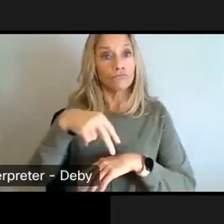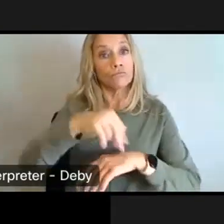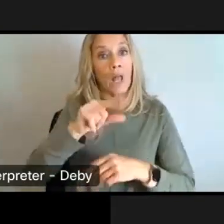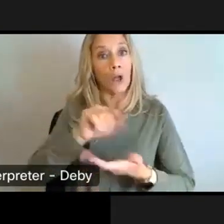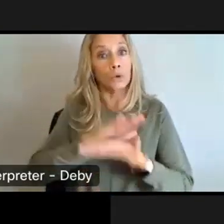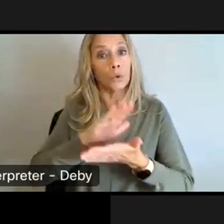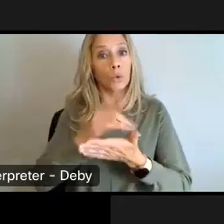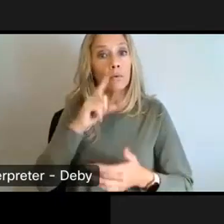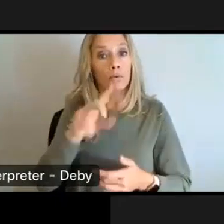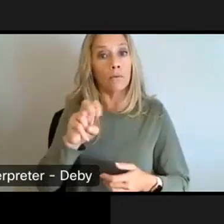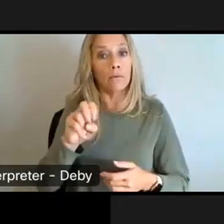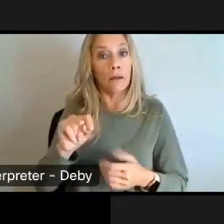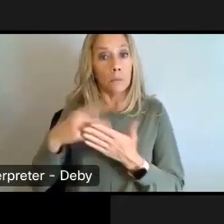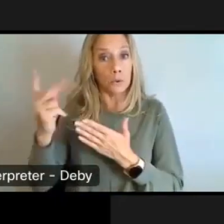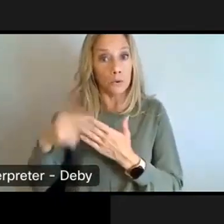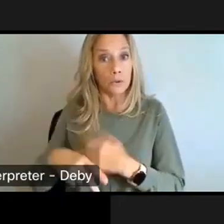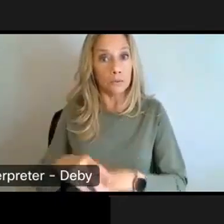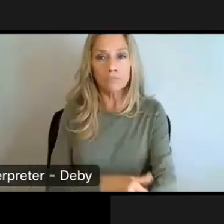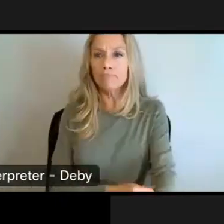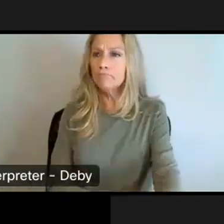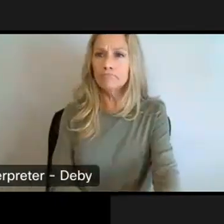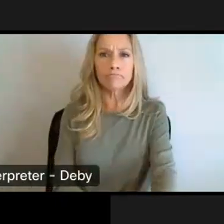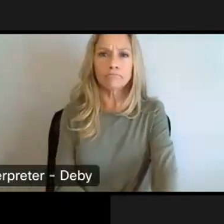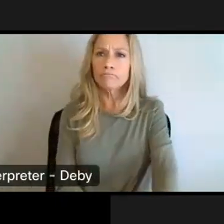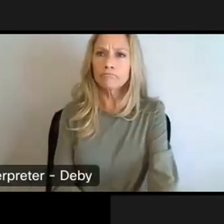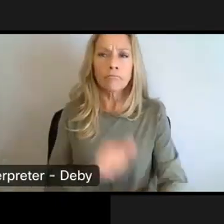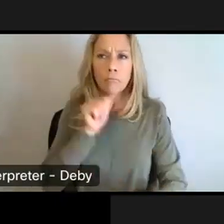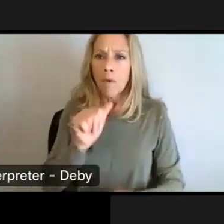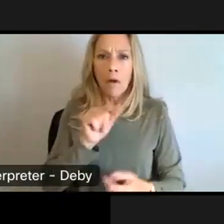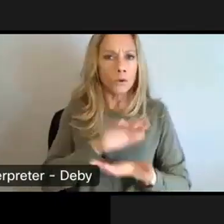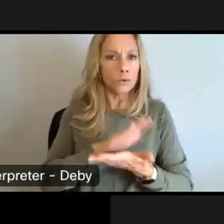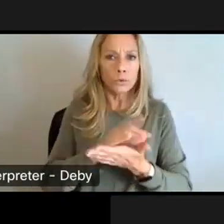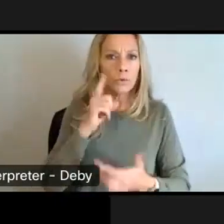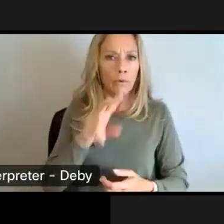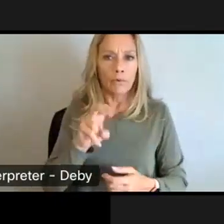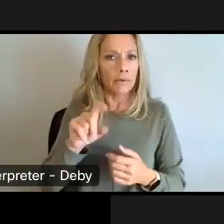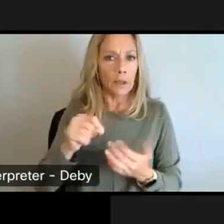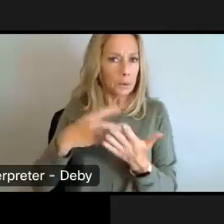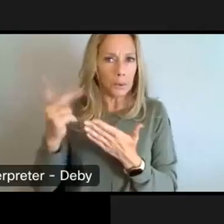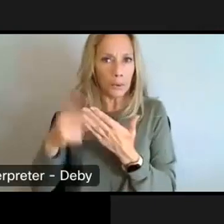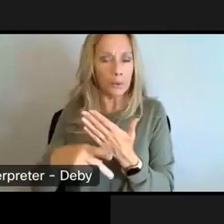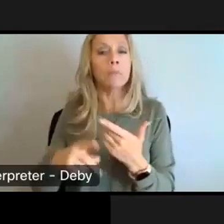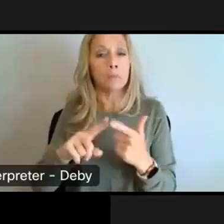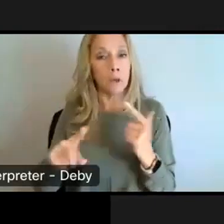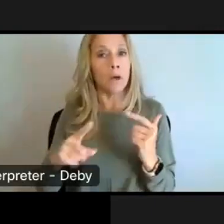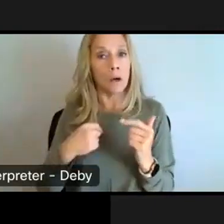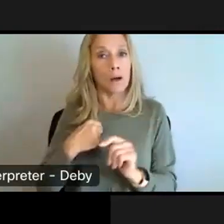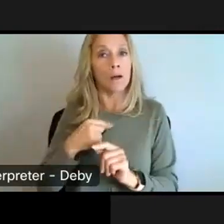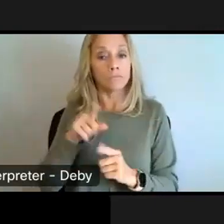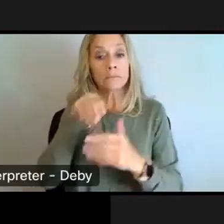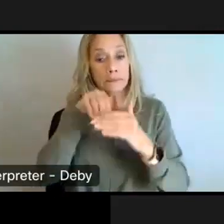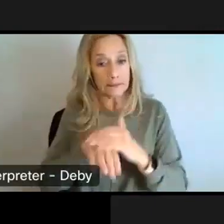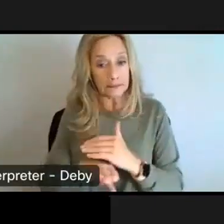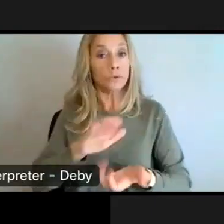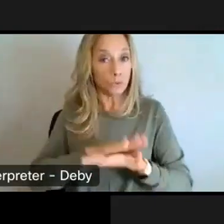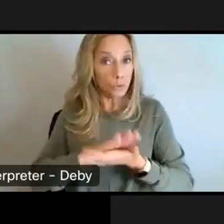programs? I have not spoken at schools for veteran programs, but I have gone into schools